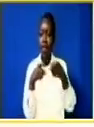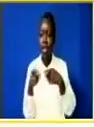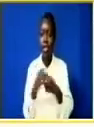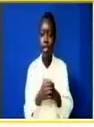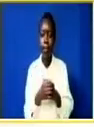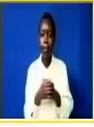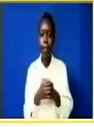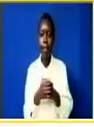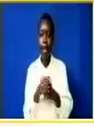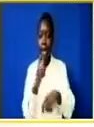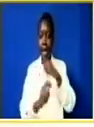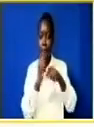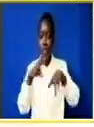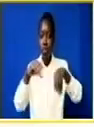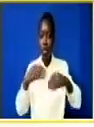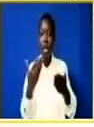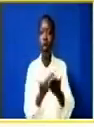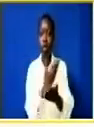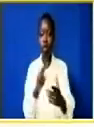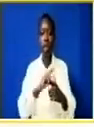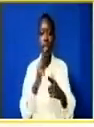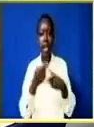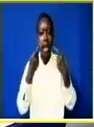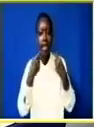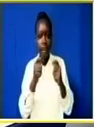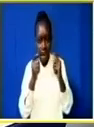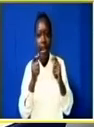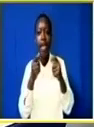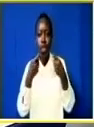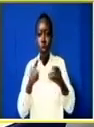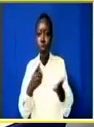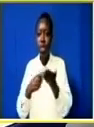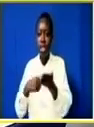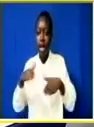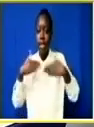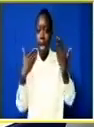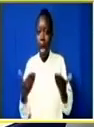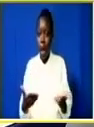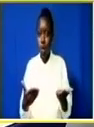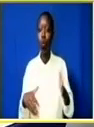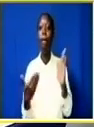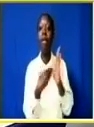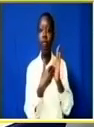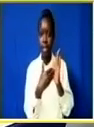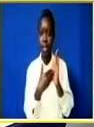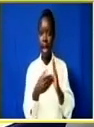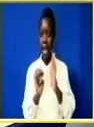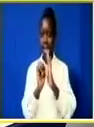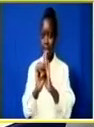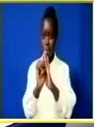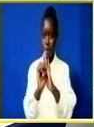soil erosion at a time and get to know how do we prevent it. Okay. So we take the first one, which